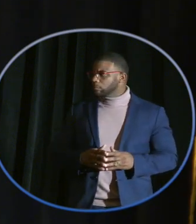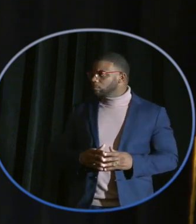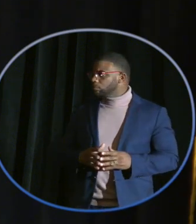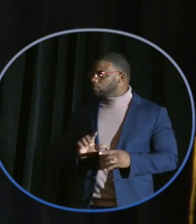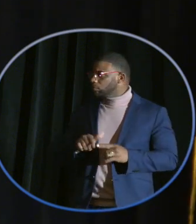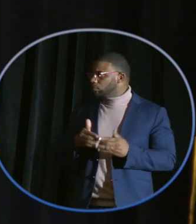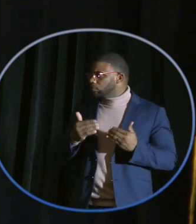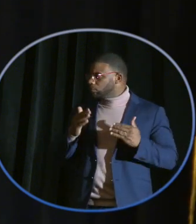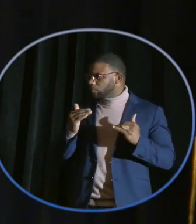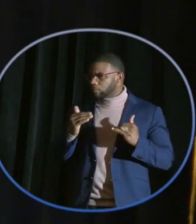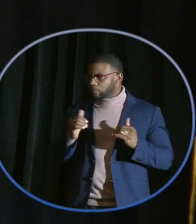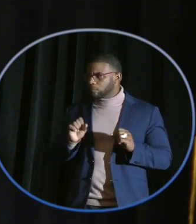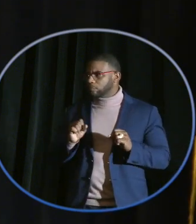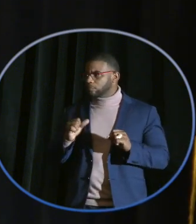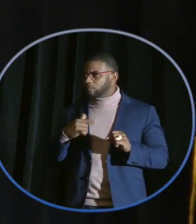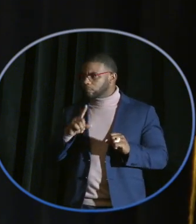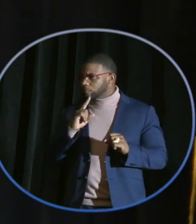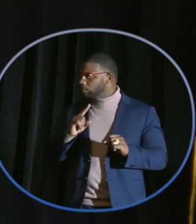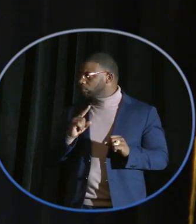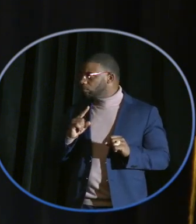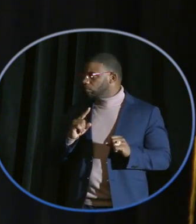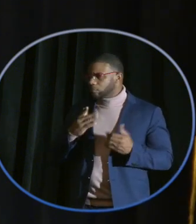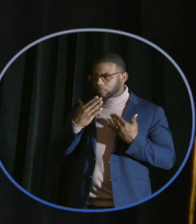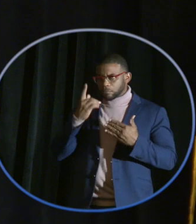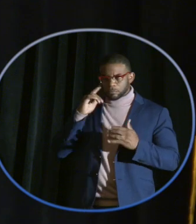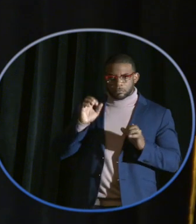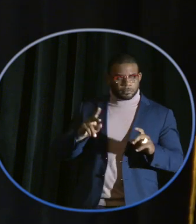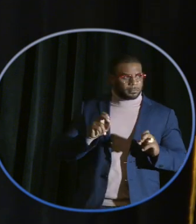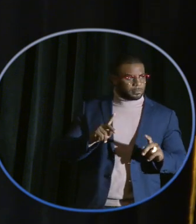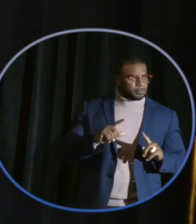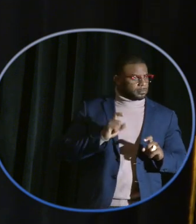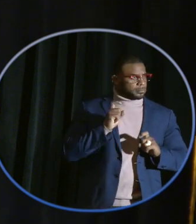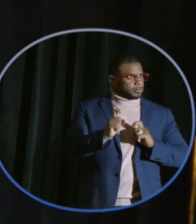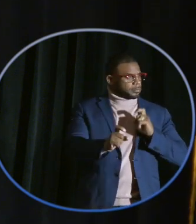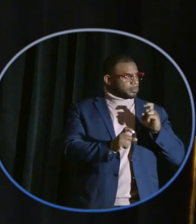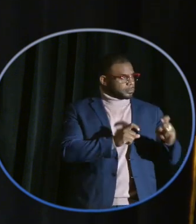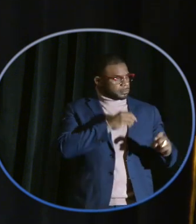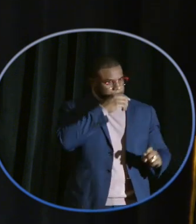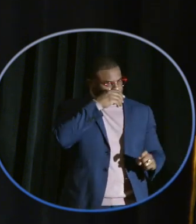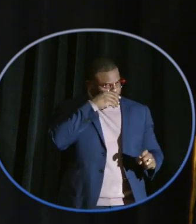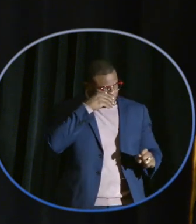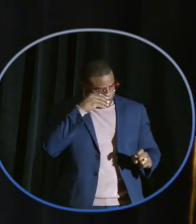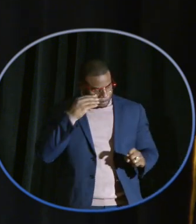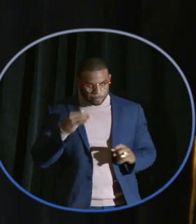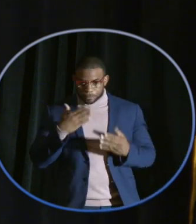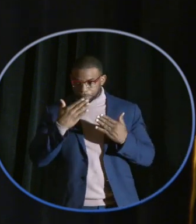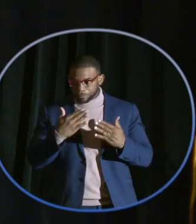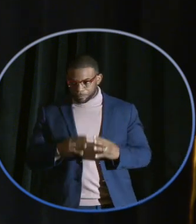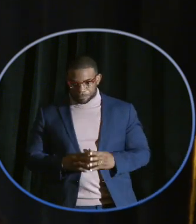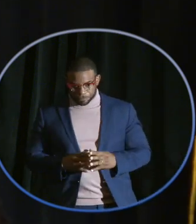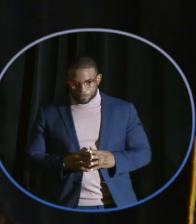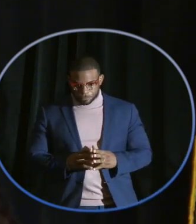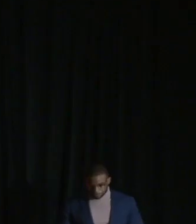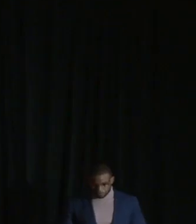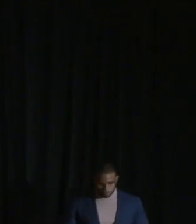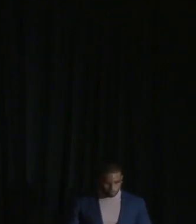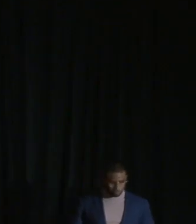win-win. And we are, in fact, grateful for the opportunity to have that kind of impact. So thank you.